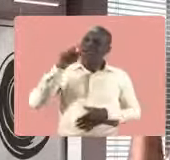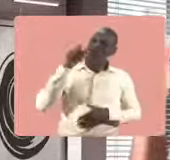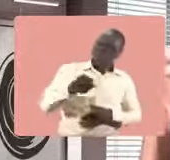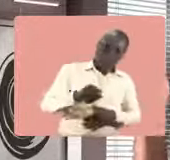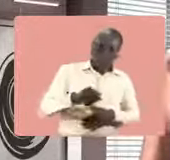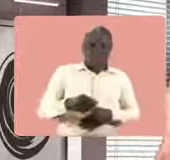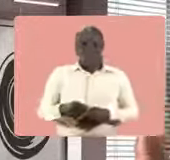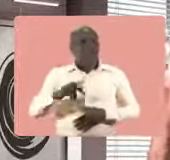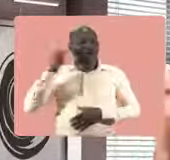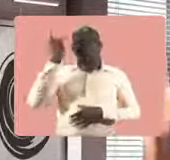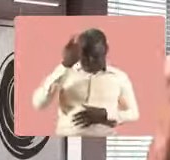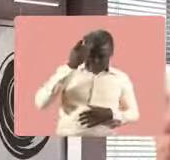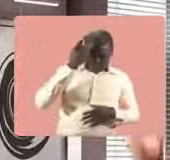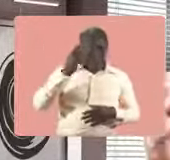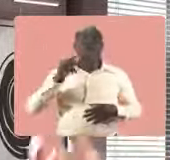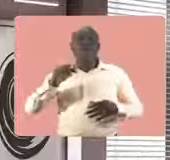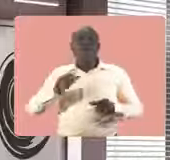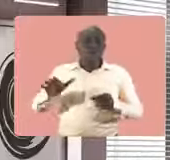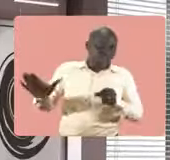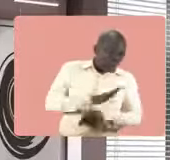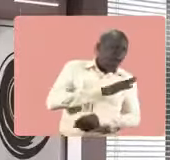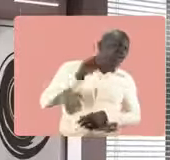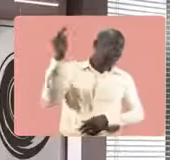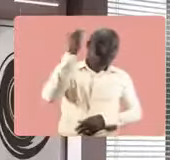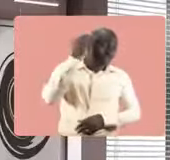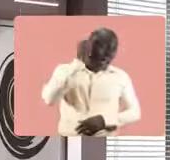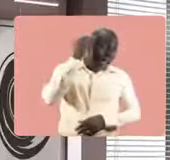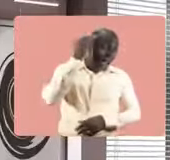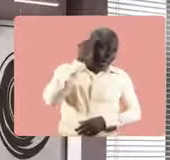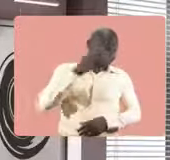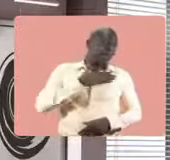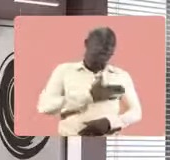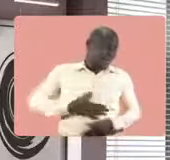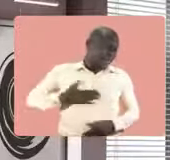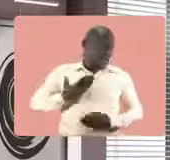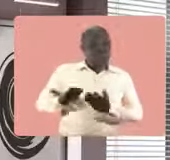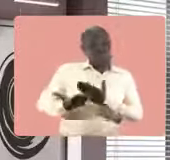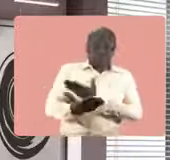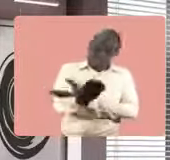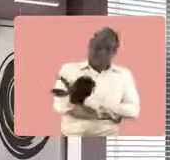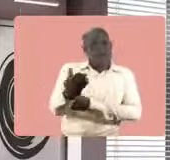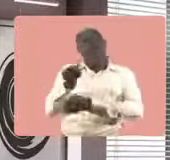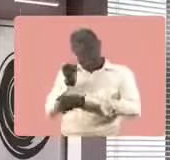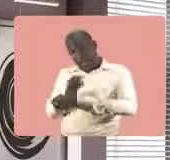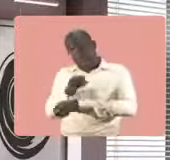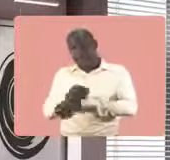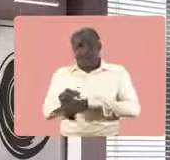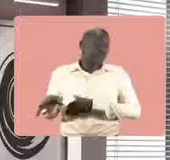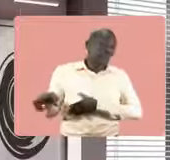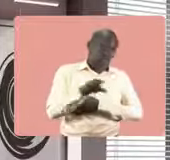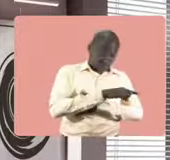na diutia ma onje hu ba bibiara enye a anopai tie mafutuo yi na ebetumi aboa wo